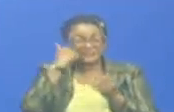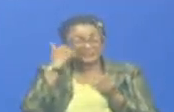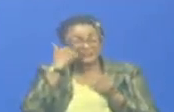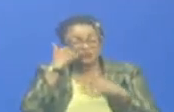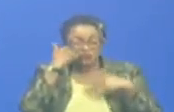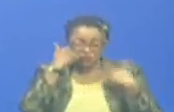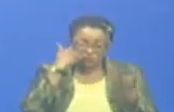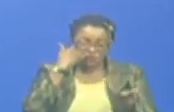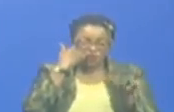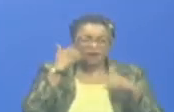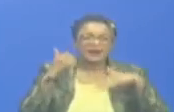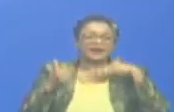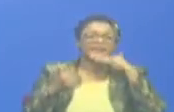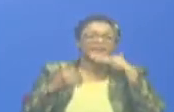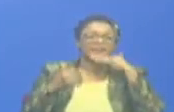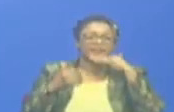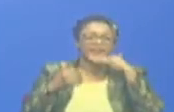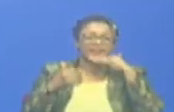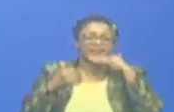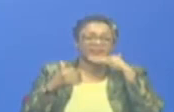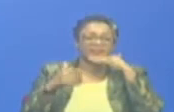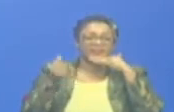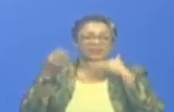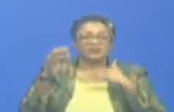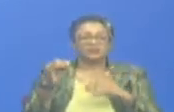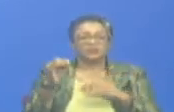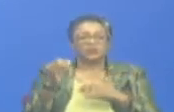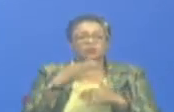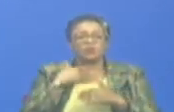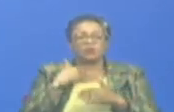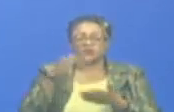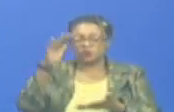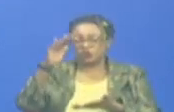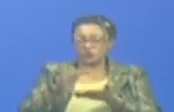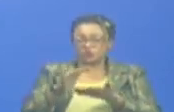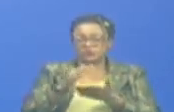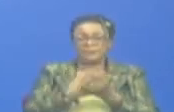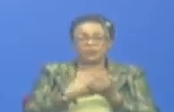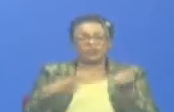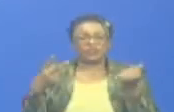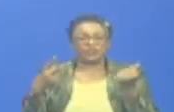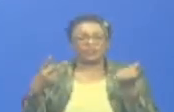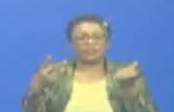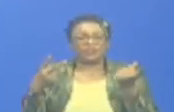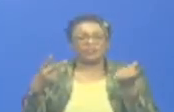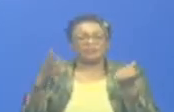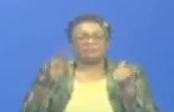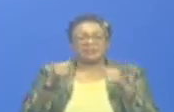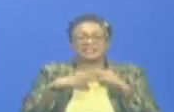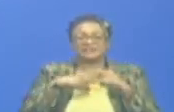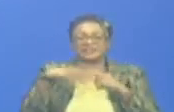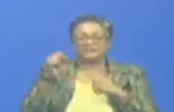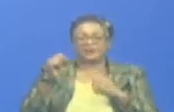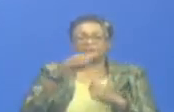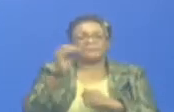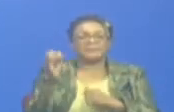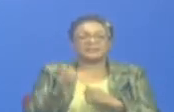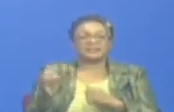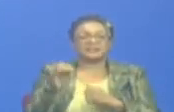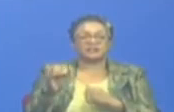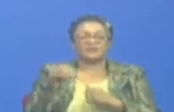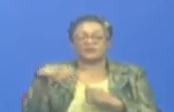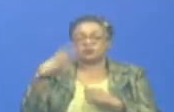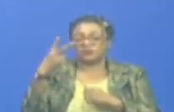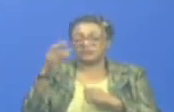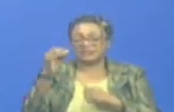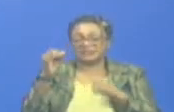or death. And therefore, we want to reduce both by 75% of the